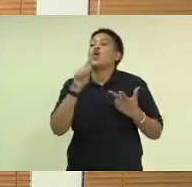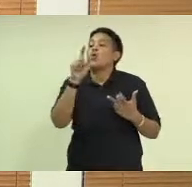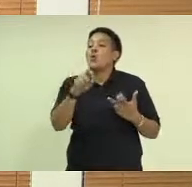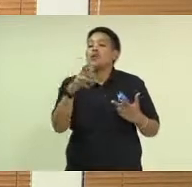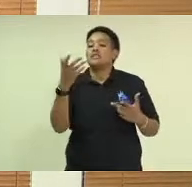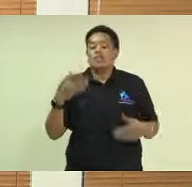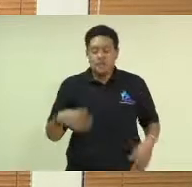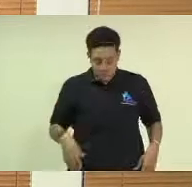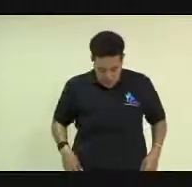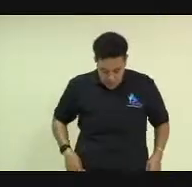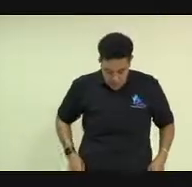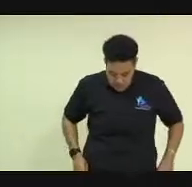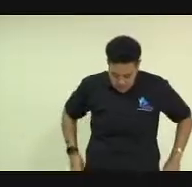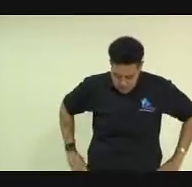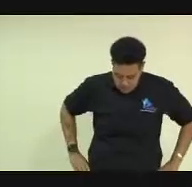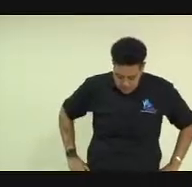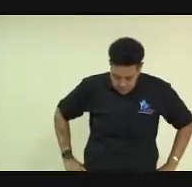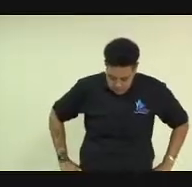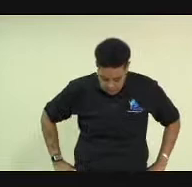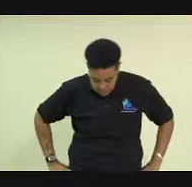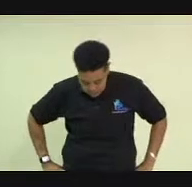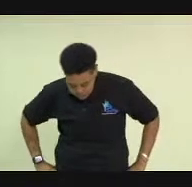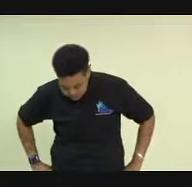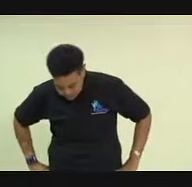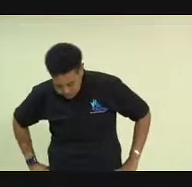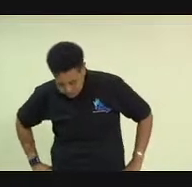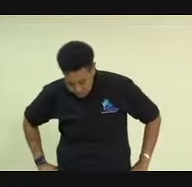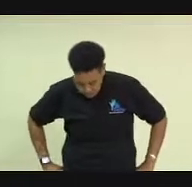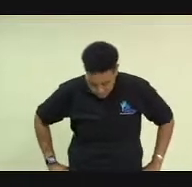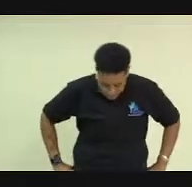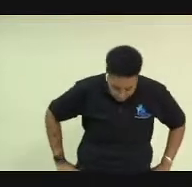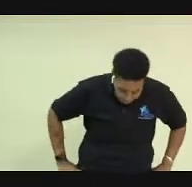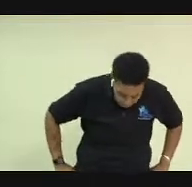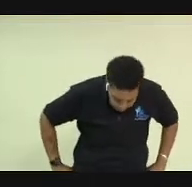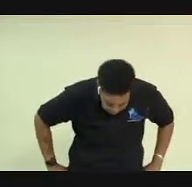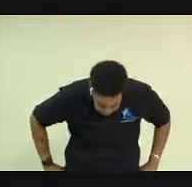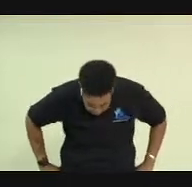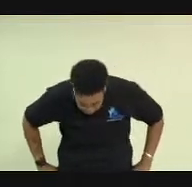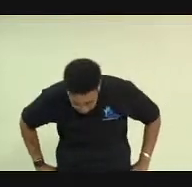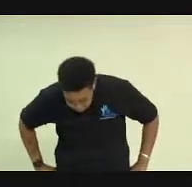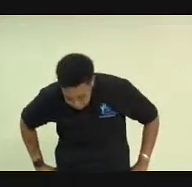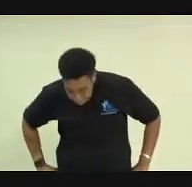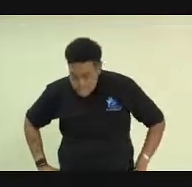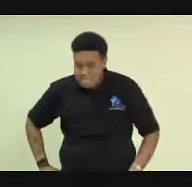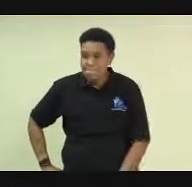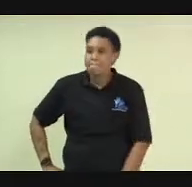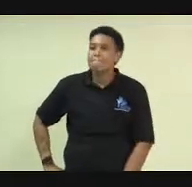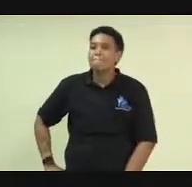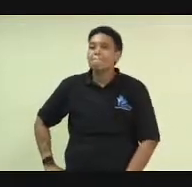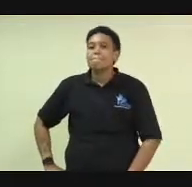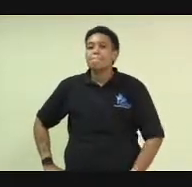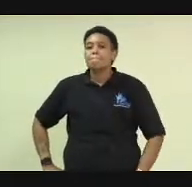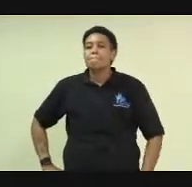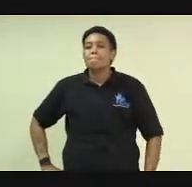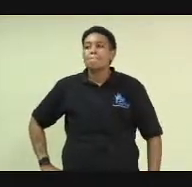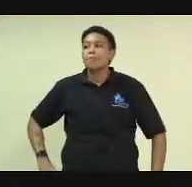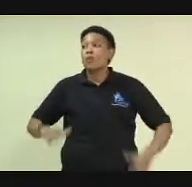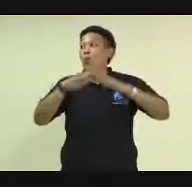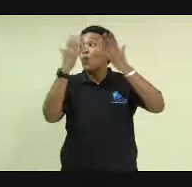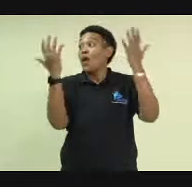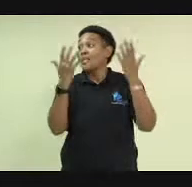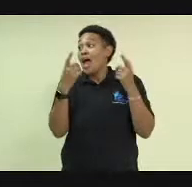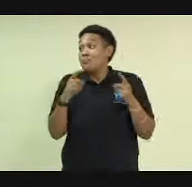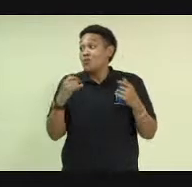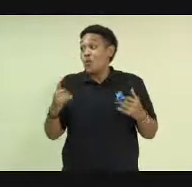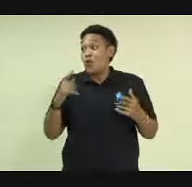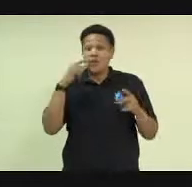is, could what is happening now affect the major dream weekend